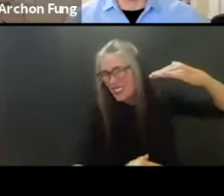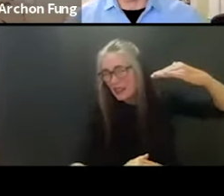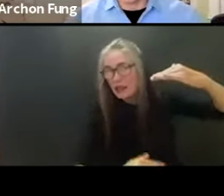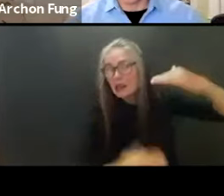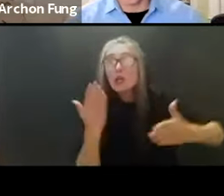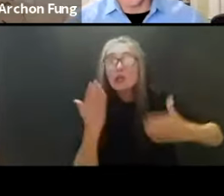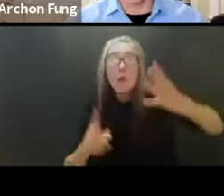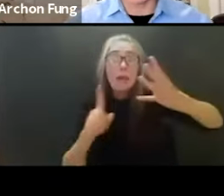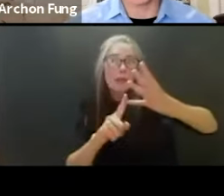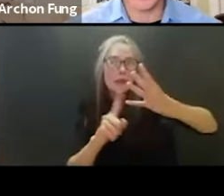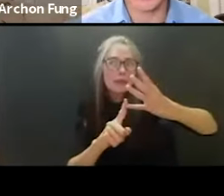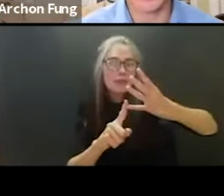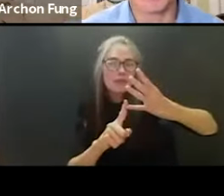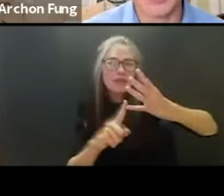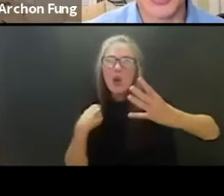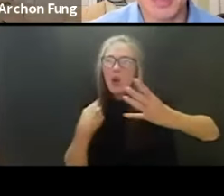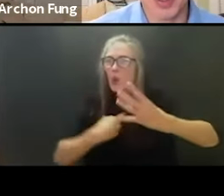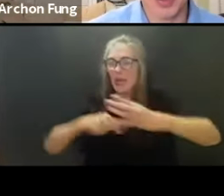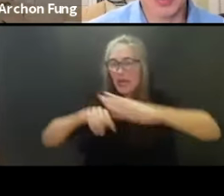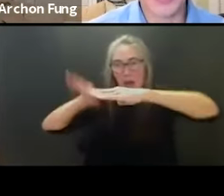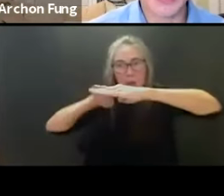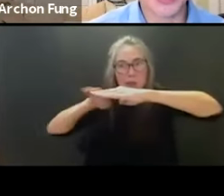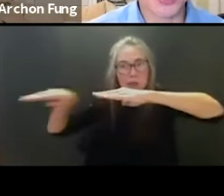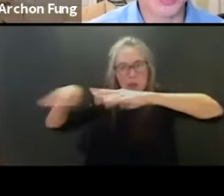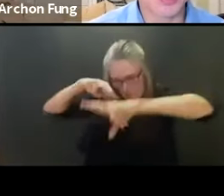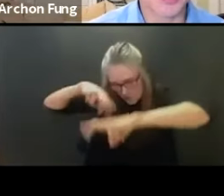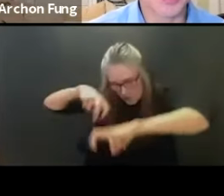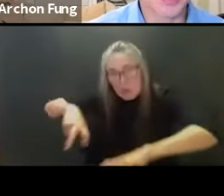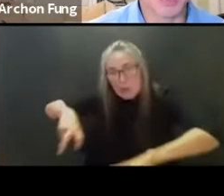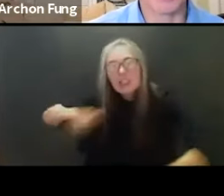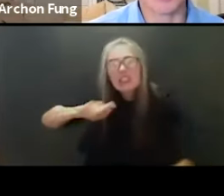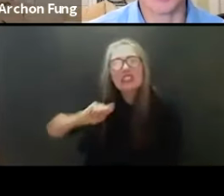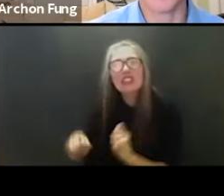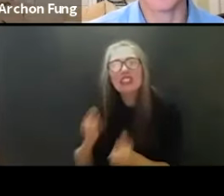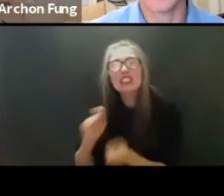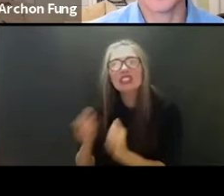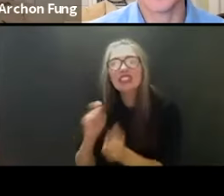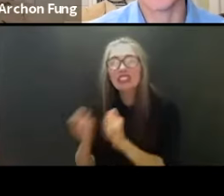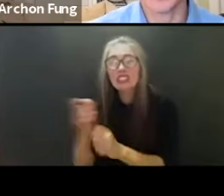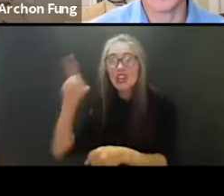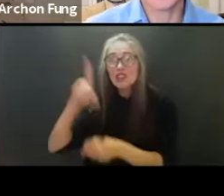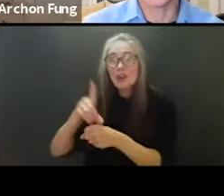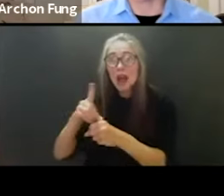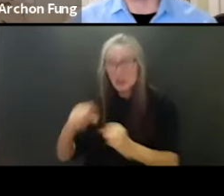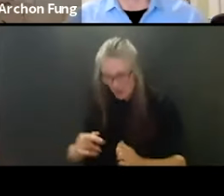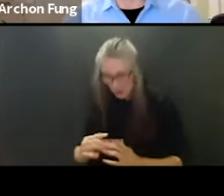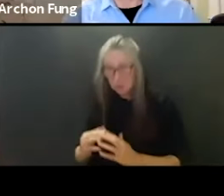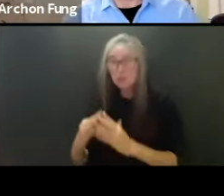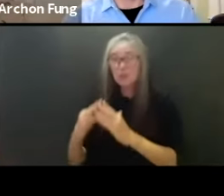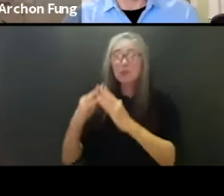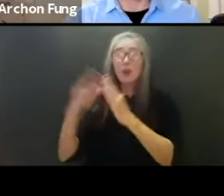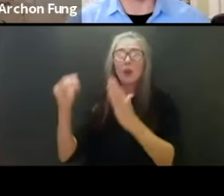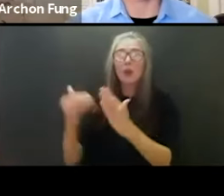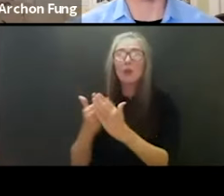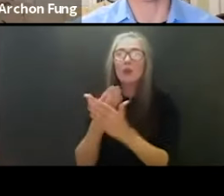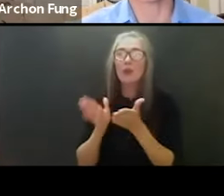or 10 years, with a reinvented, much deeper, reconstructed democracy. All right. So those are